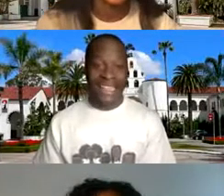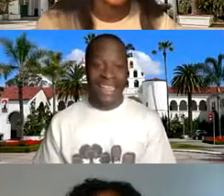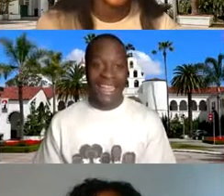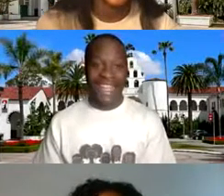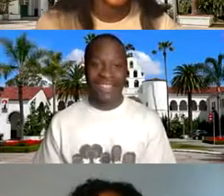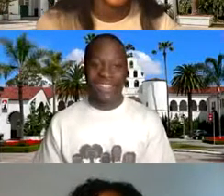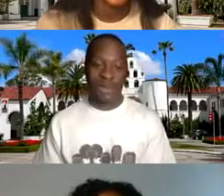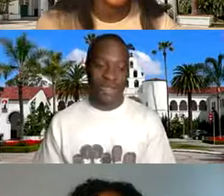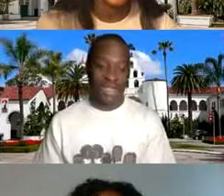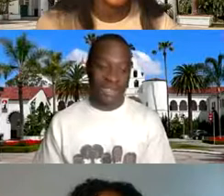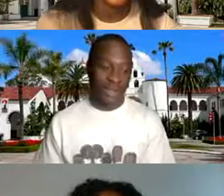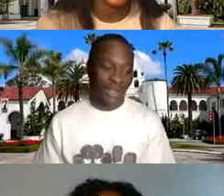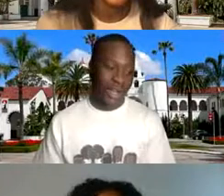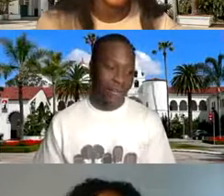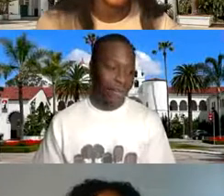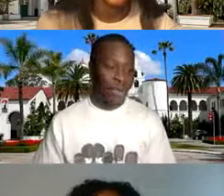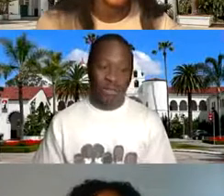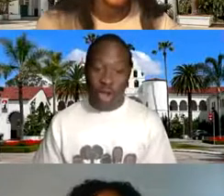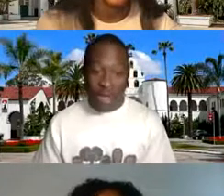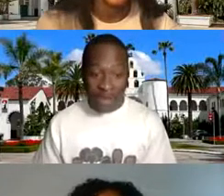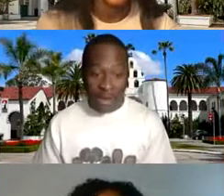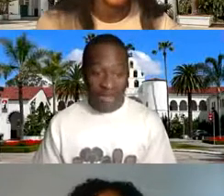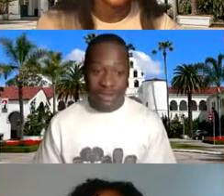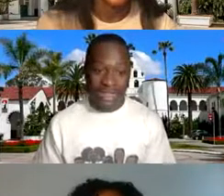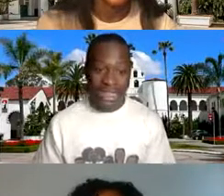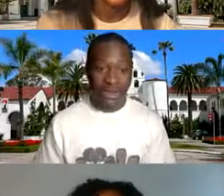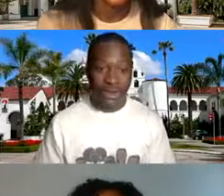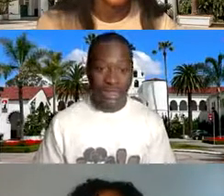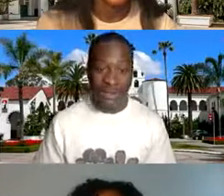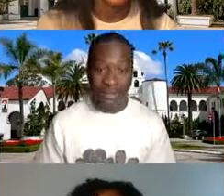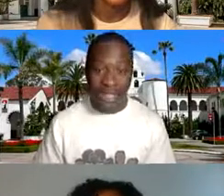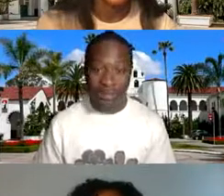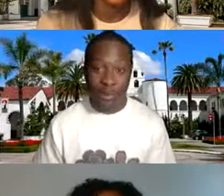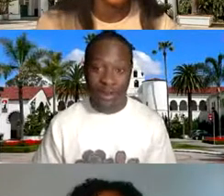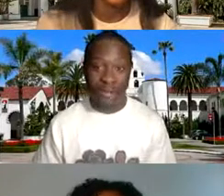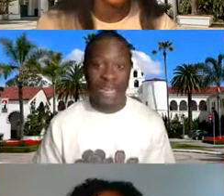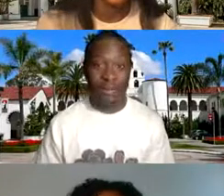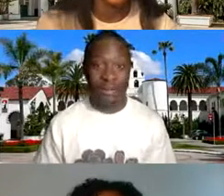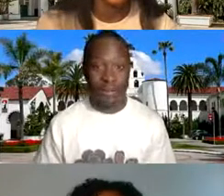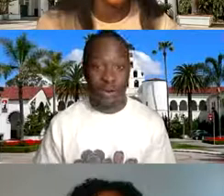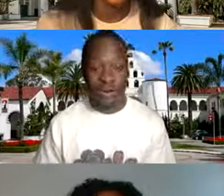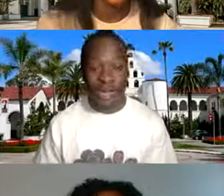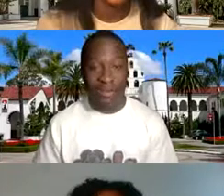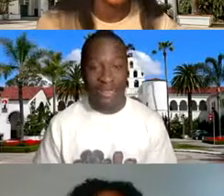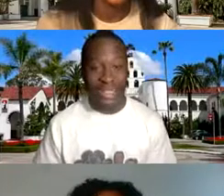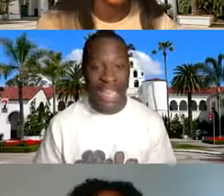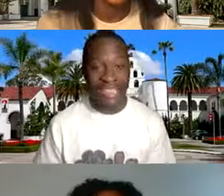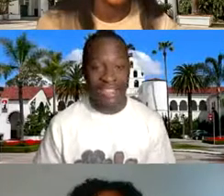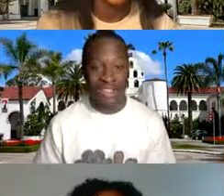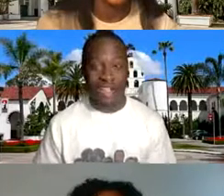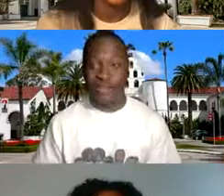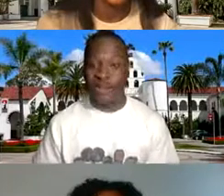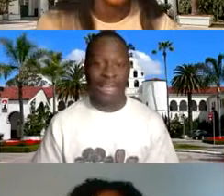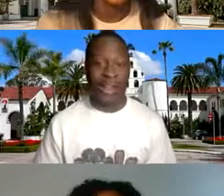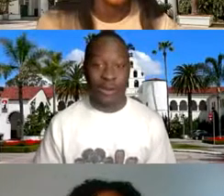Maya, and she was talking about associated students in the FLEX program, and that was the program that I was in last